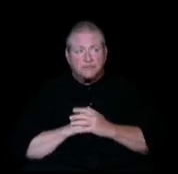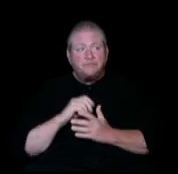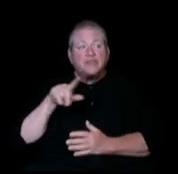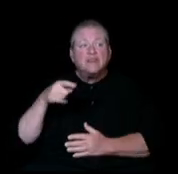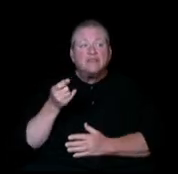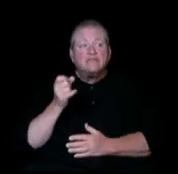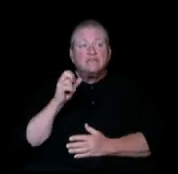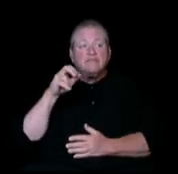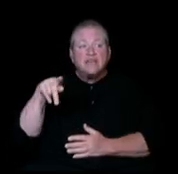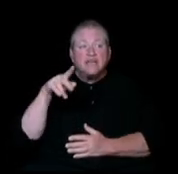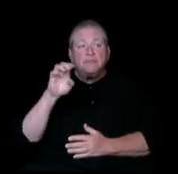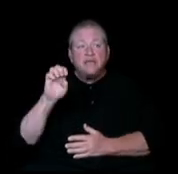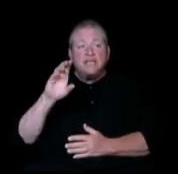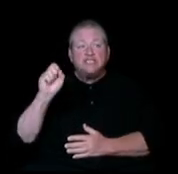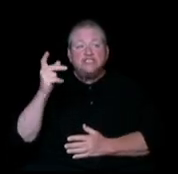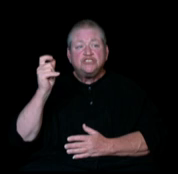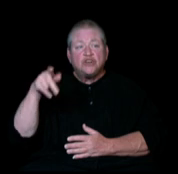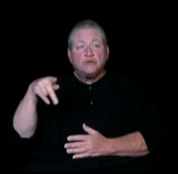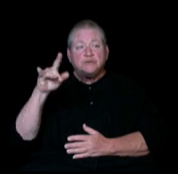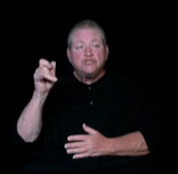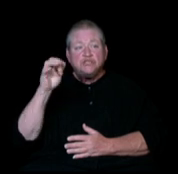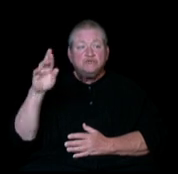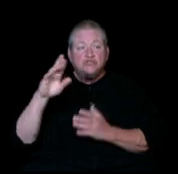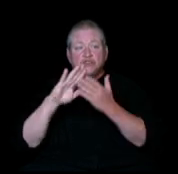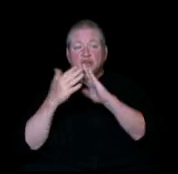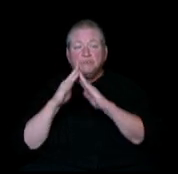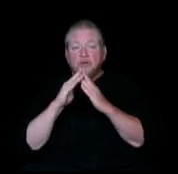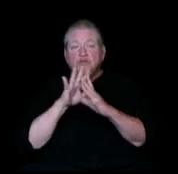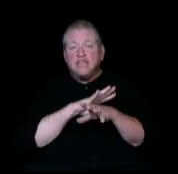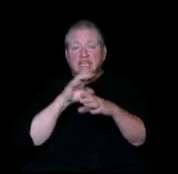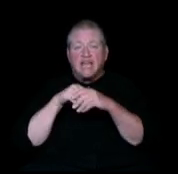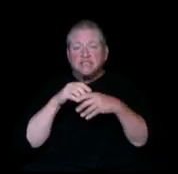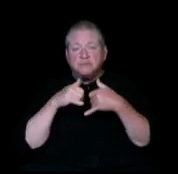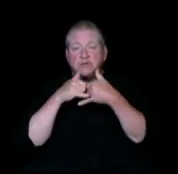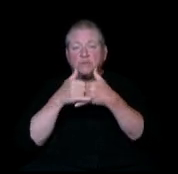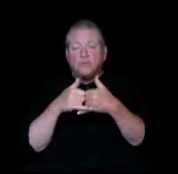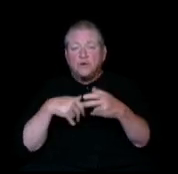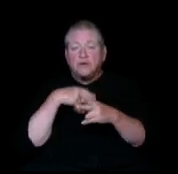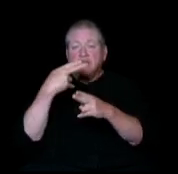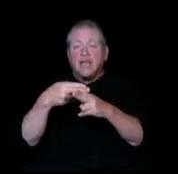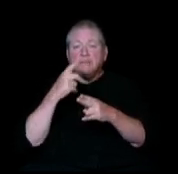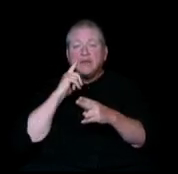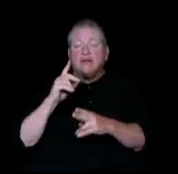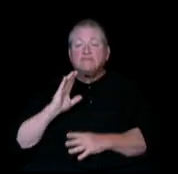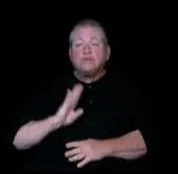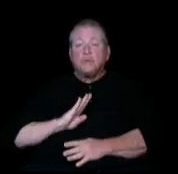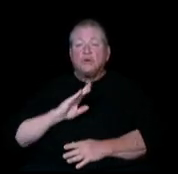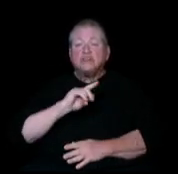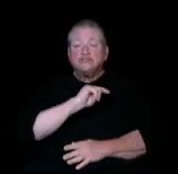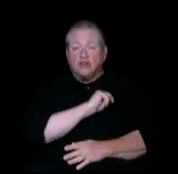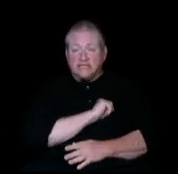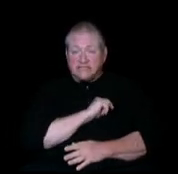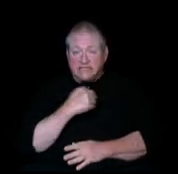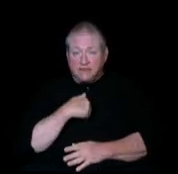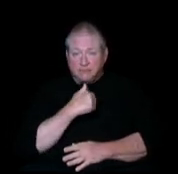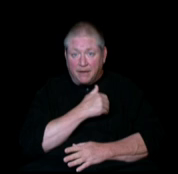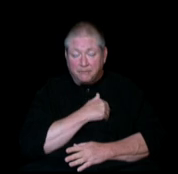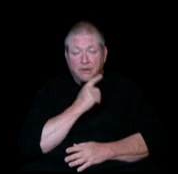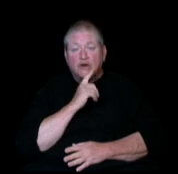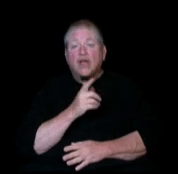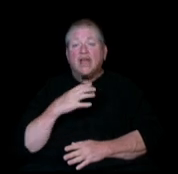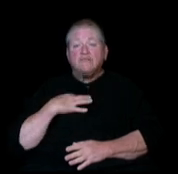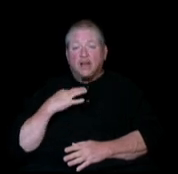The Philip E. Sharp Jr. Community Engagement Award, named in honor of former WWU Board of Trustees member and active